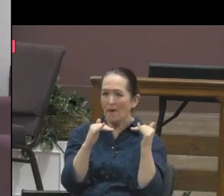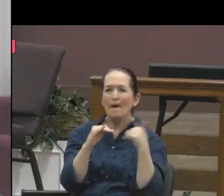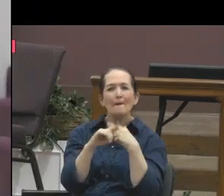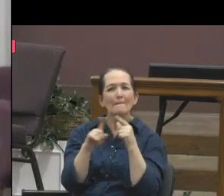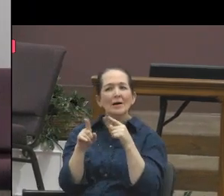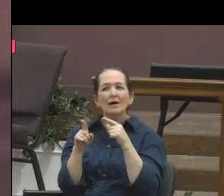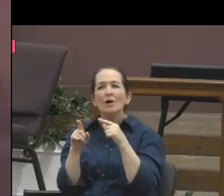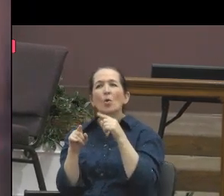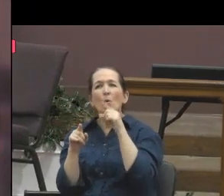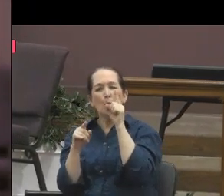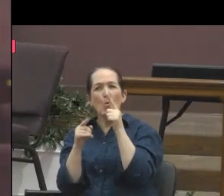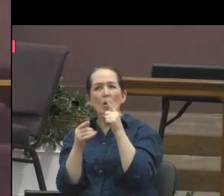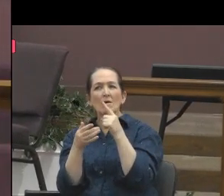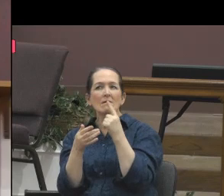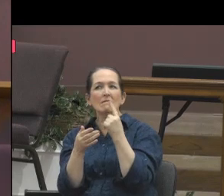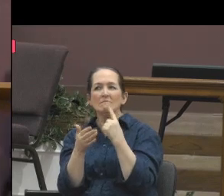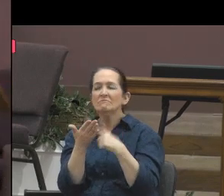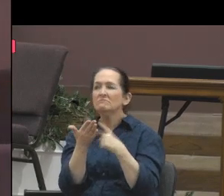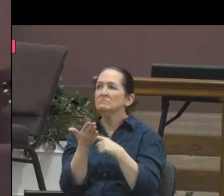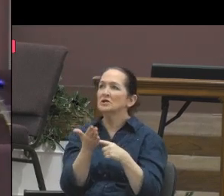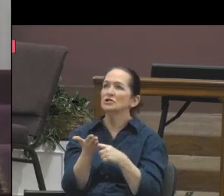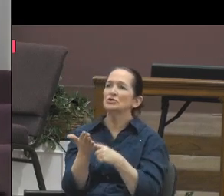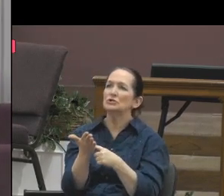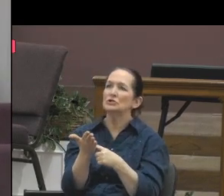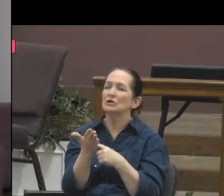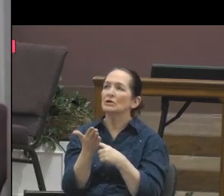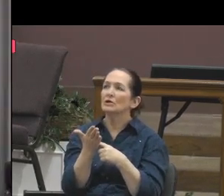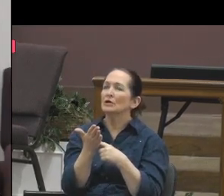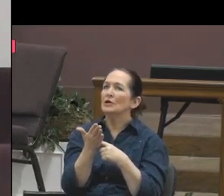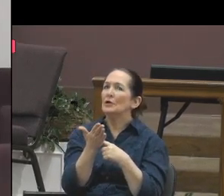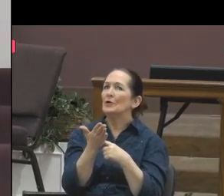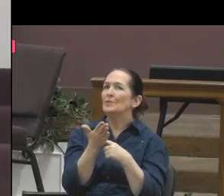But you know, one of the discussions